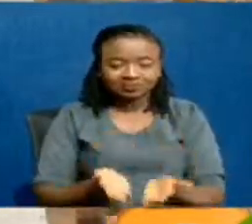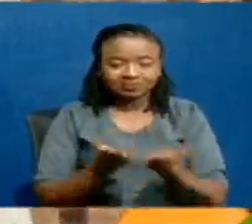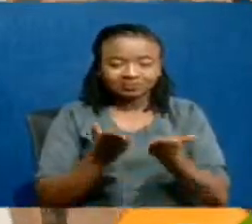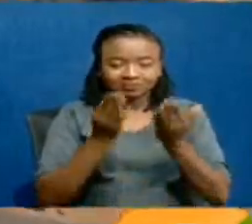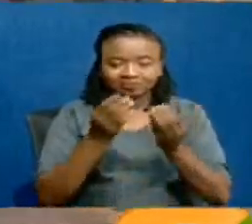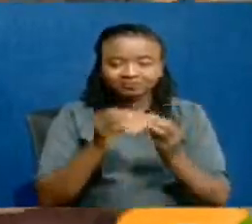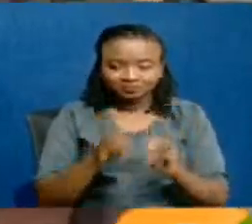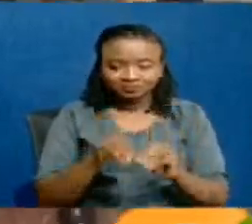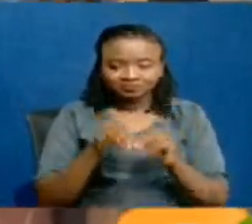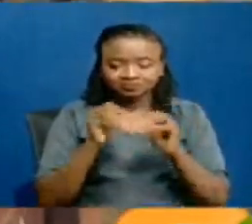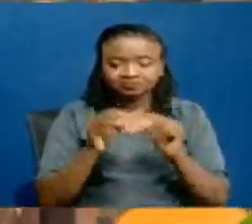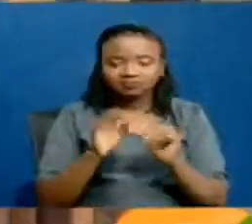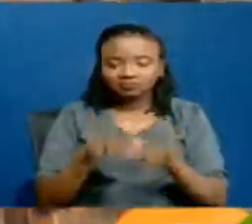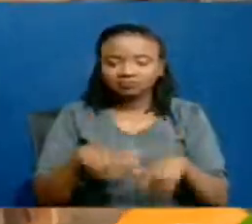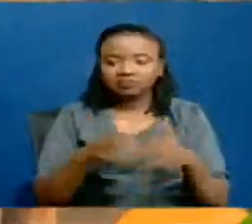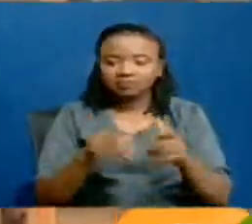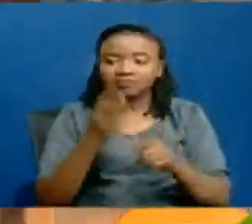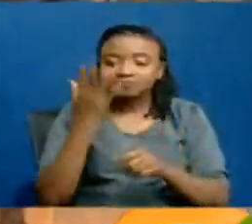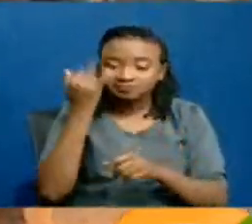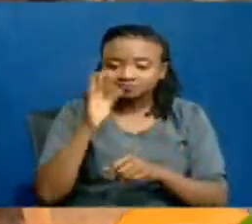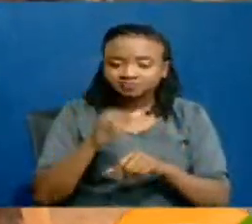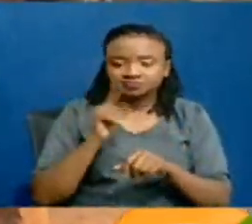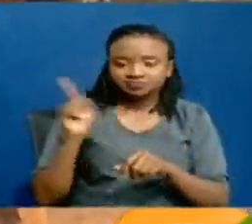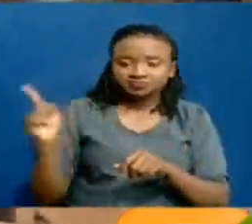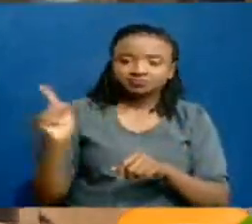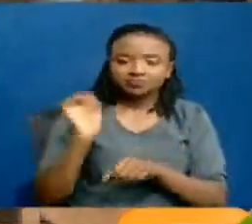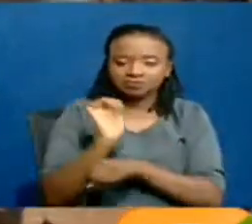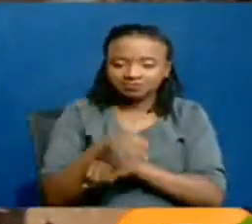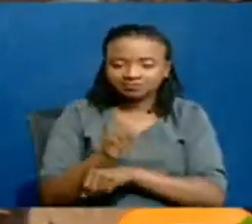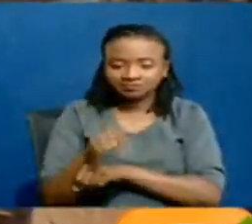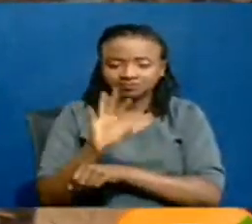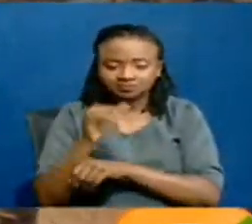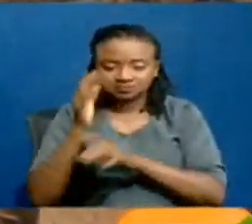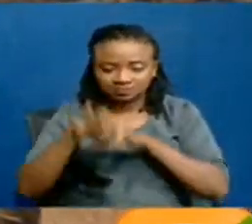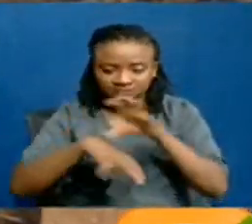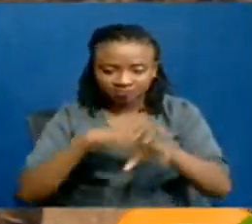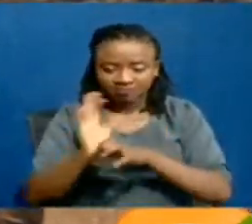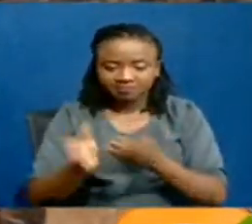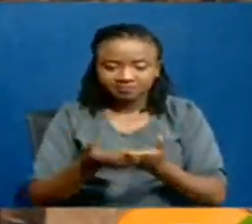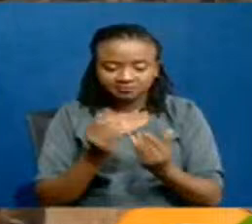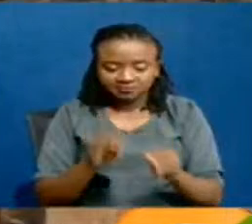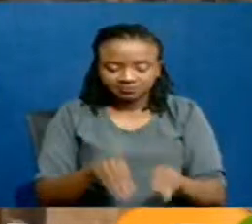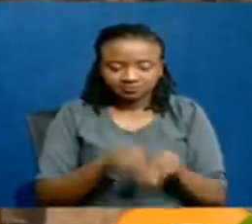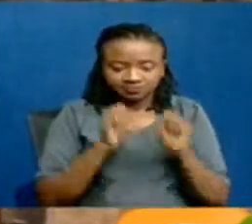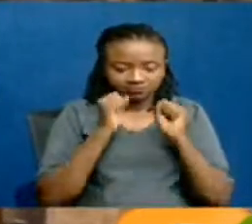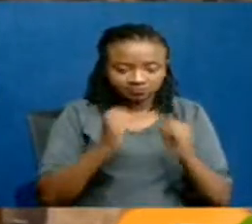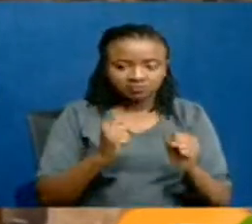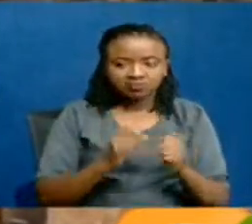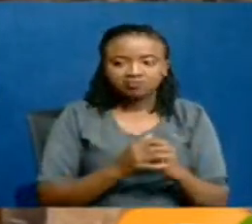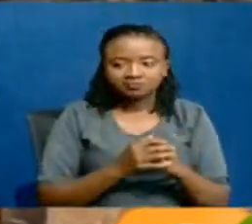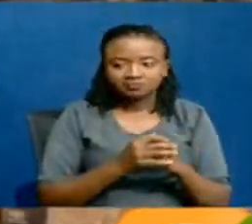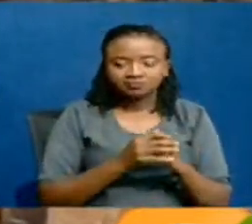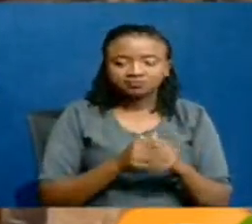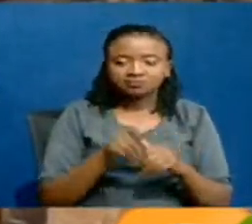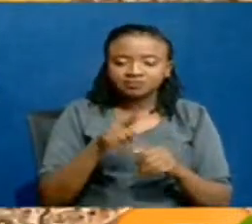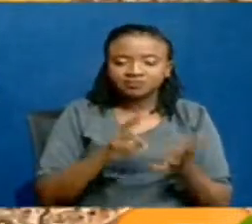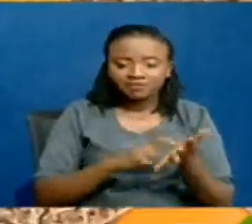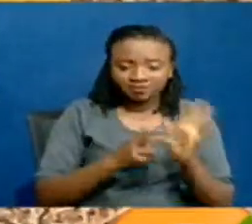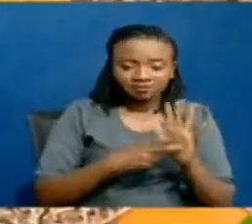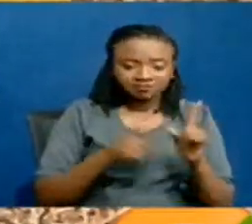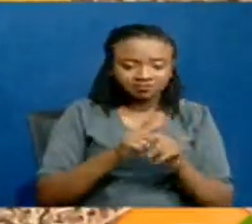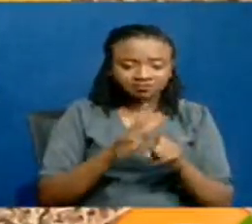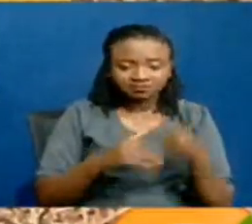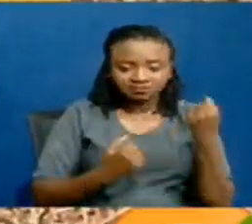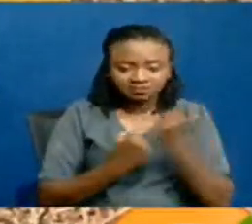farming by using manure made from the farm animals' droppings to enhance soil health and productivity. The project further